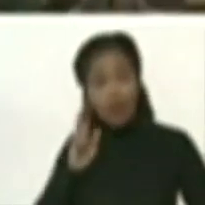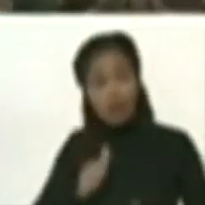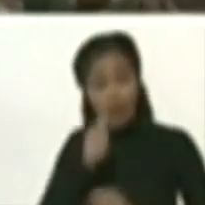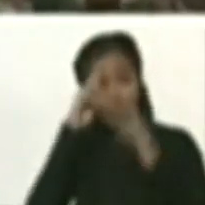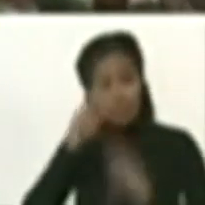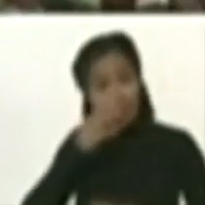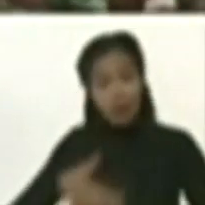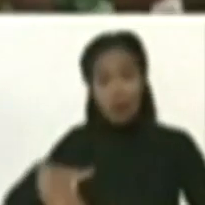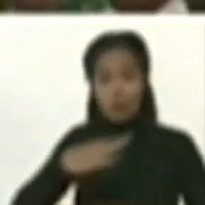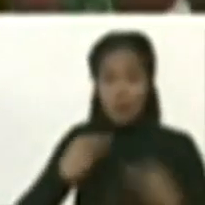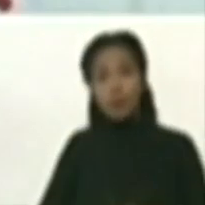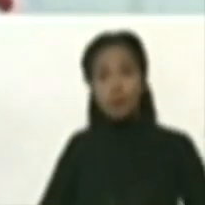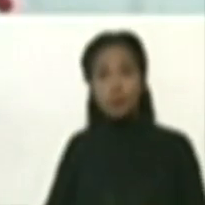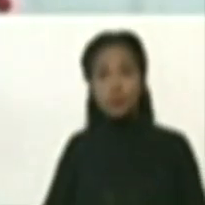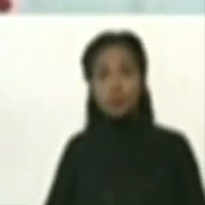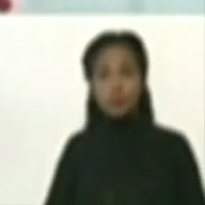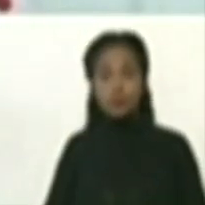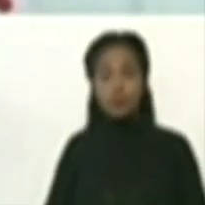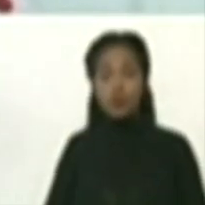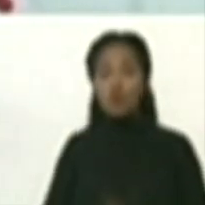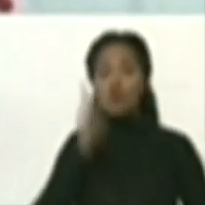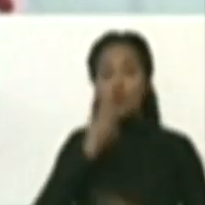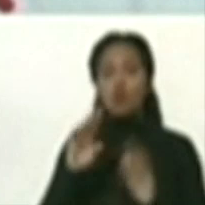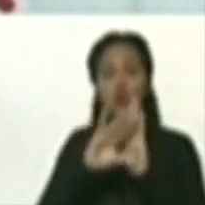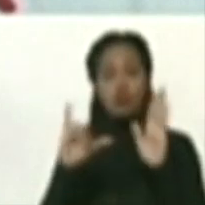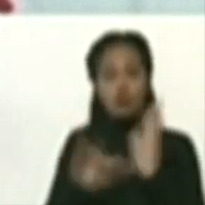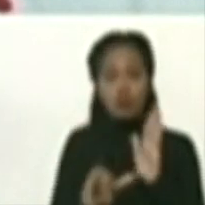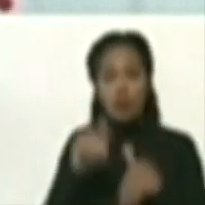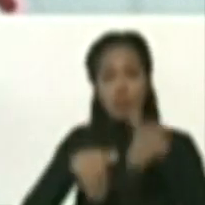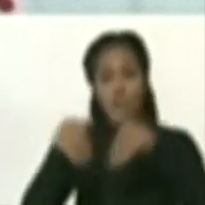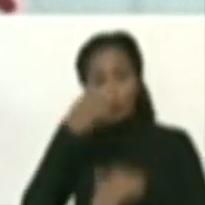Por orden constitucional y voto del pueblo se llama...